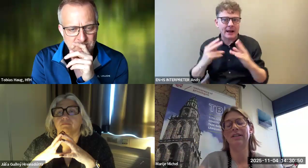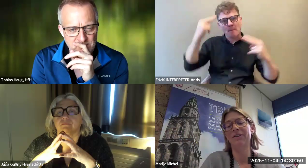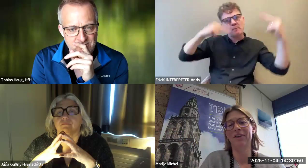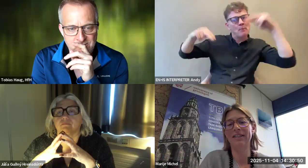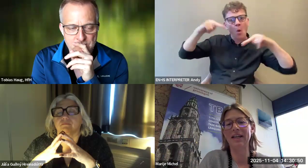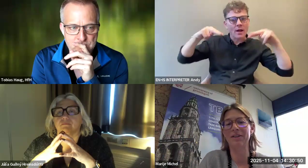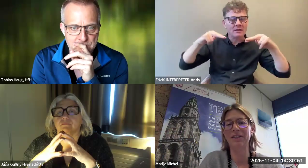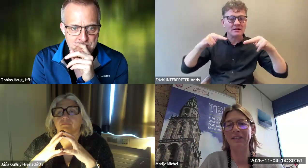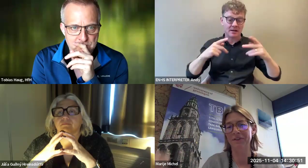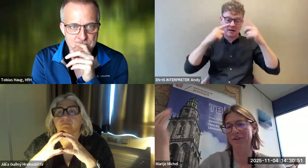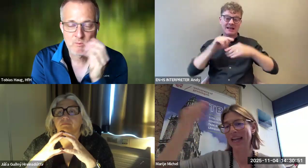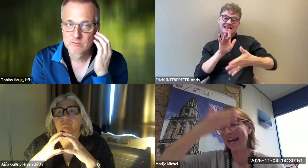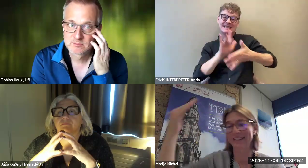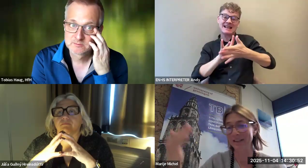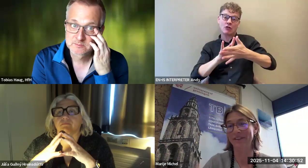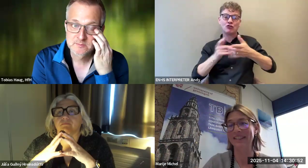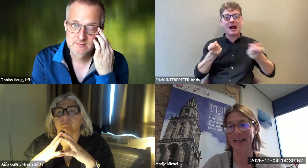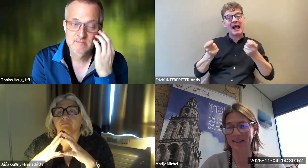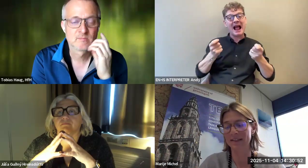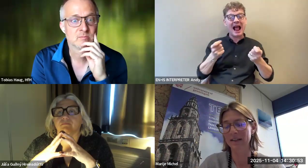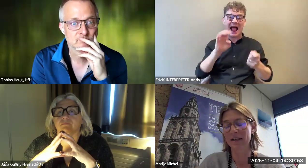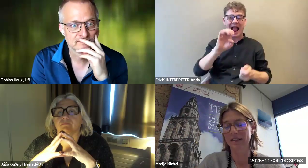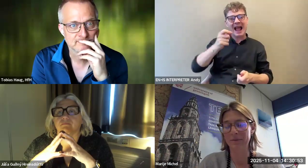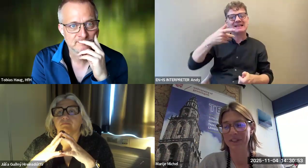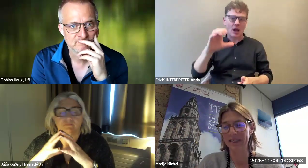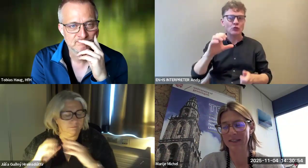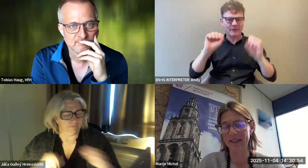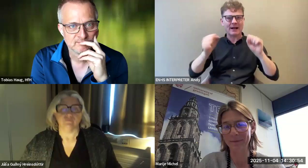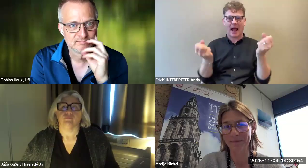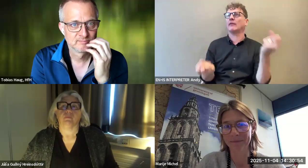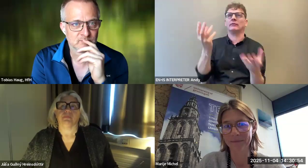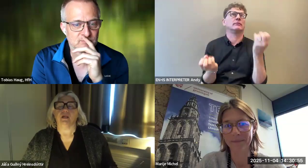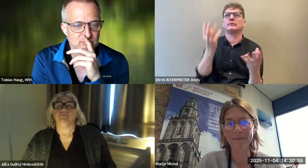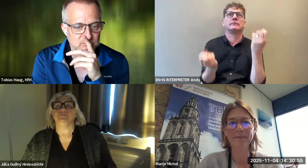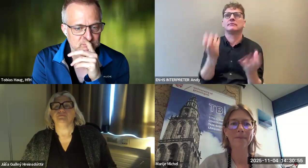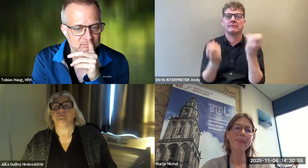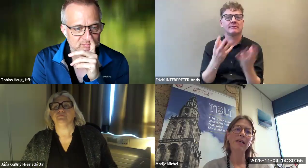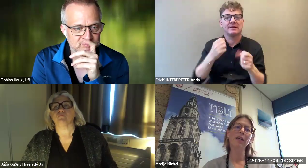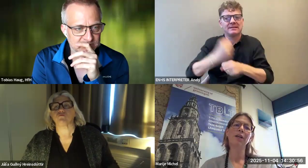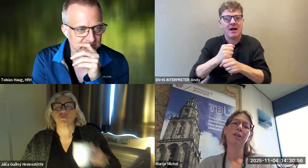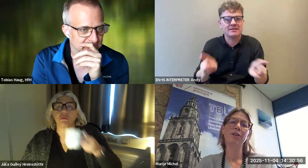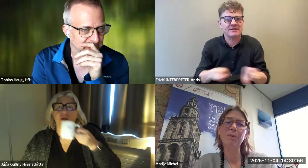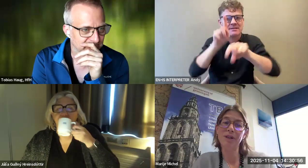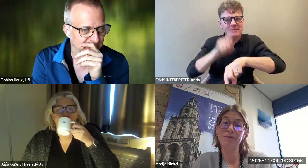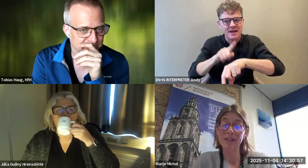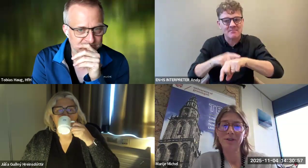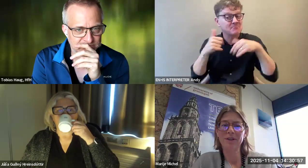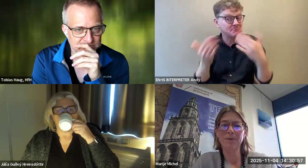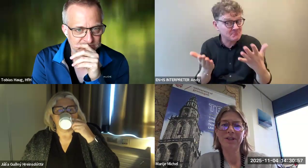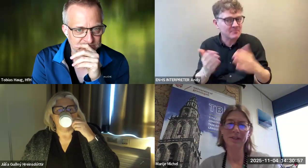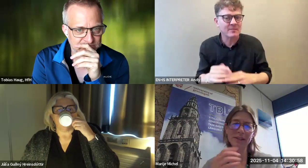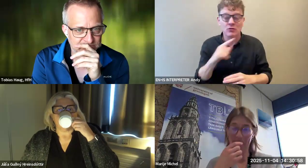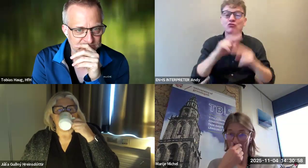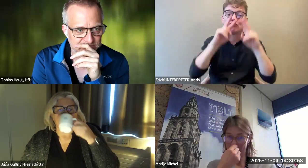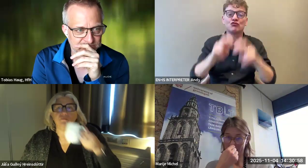good central executive, you can handle different tasks simultaneously. So these were the